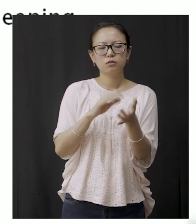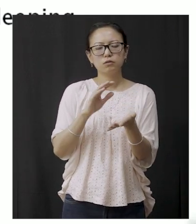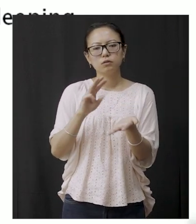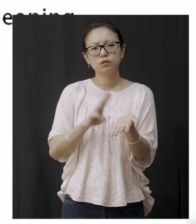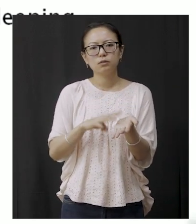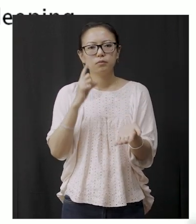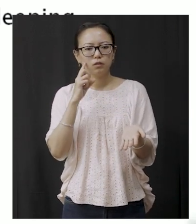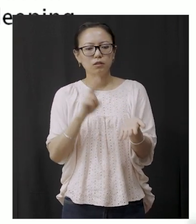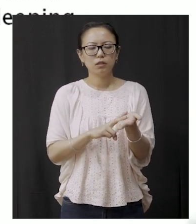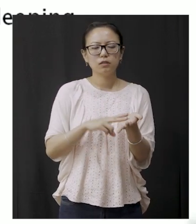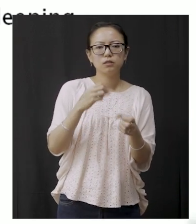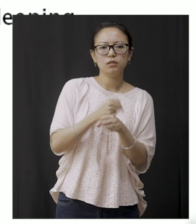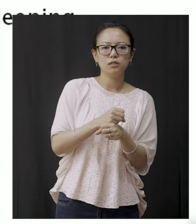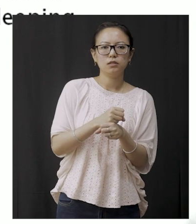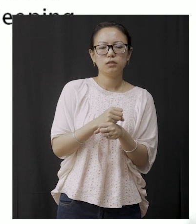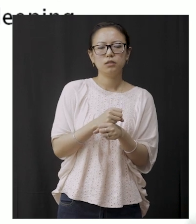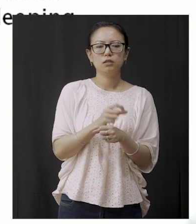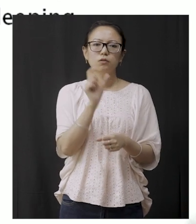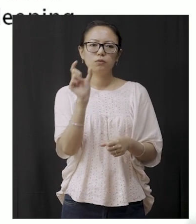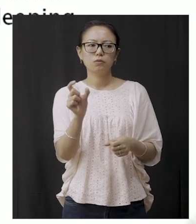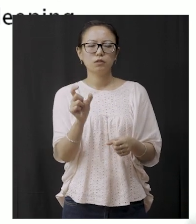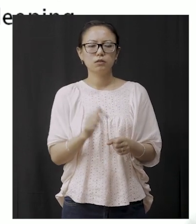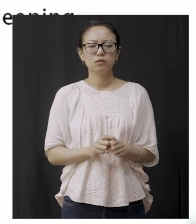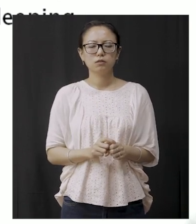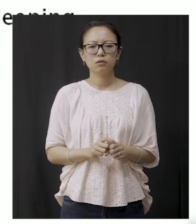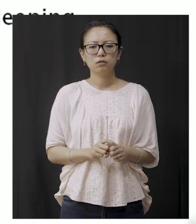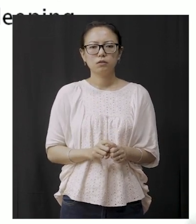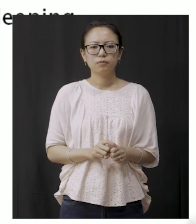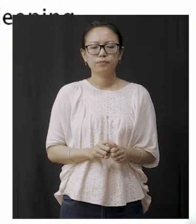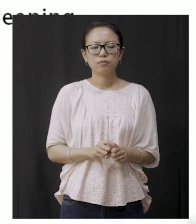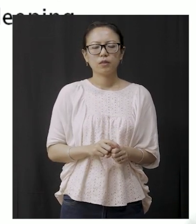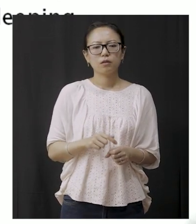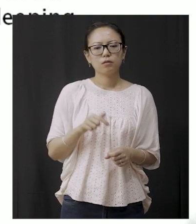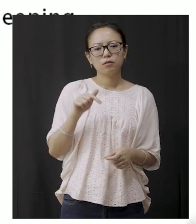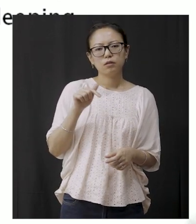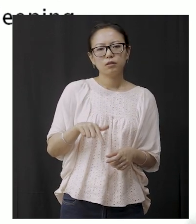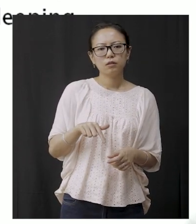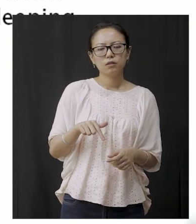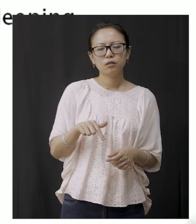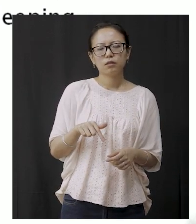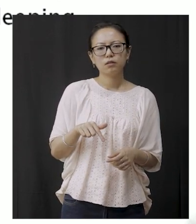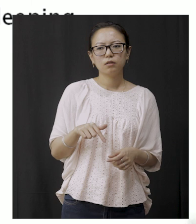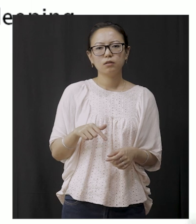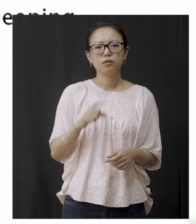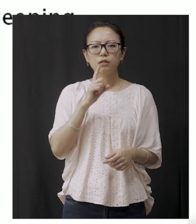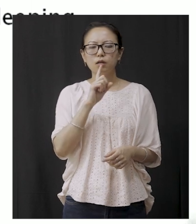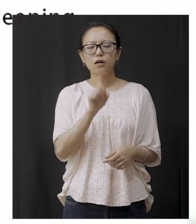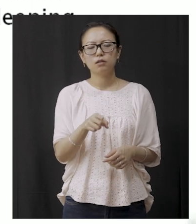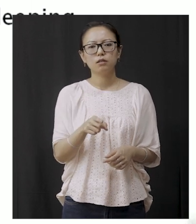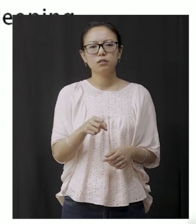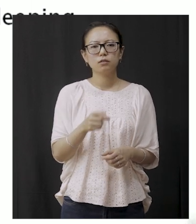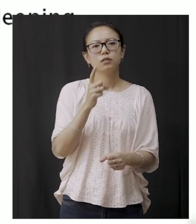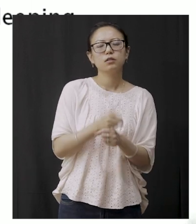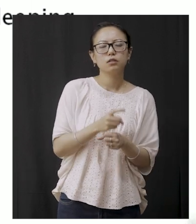teachers or any of your elders or parents at home to help you find out what a rhyming word